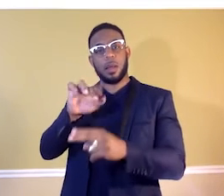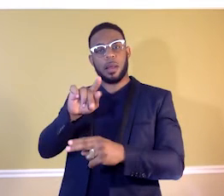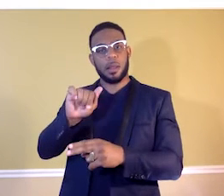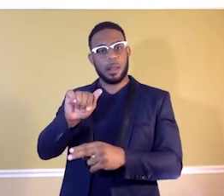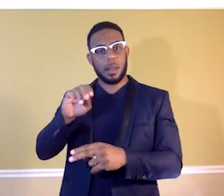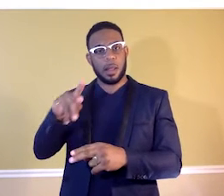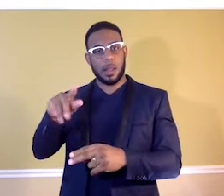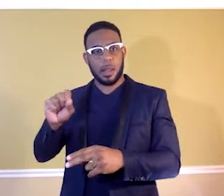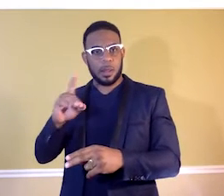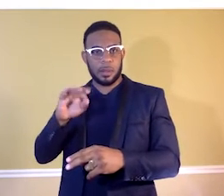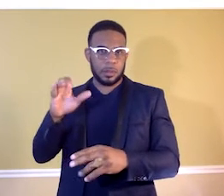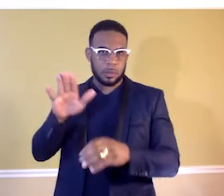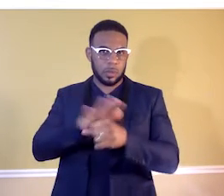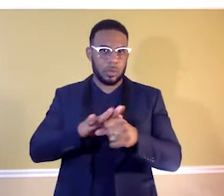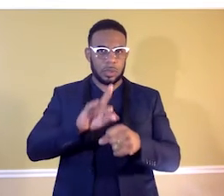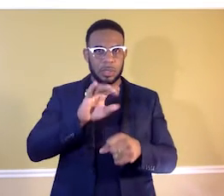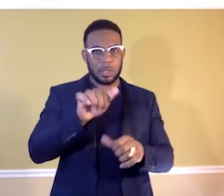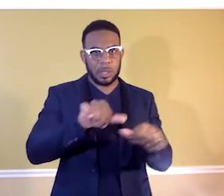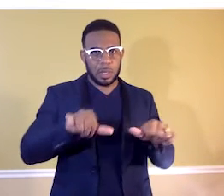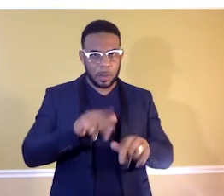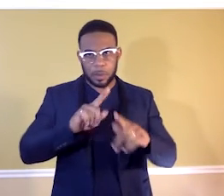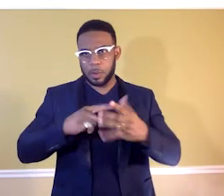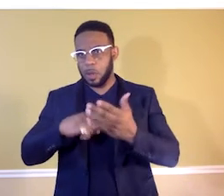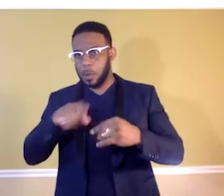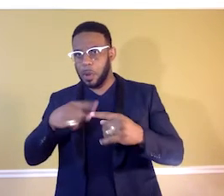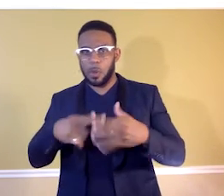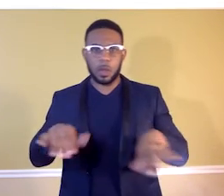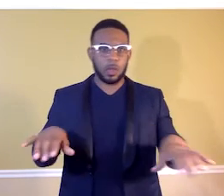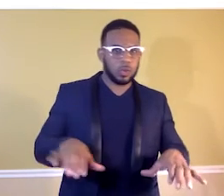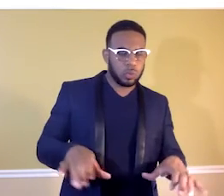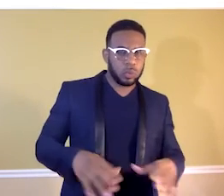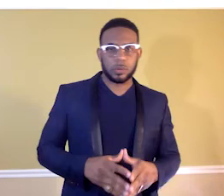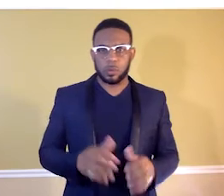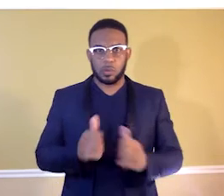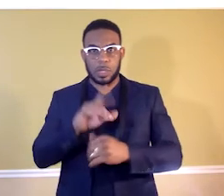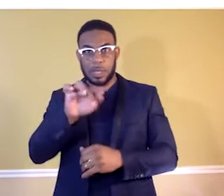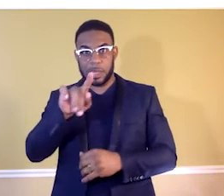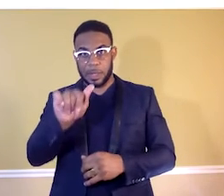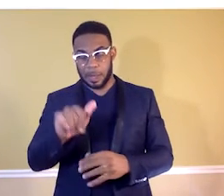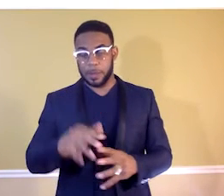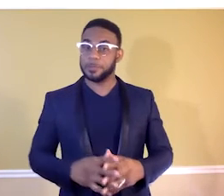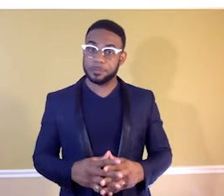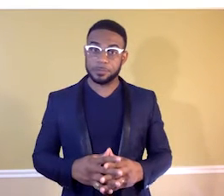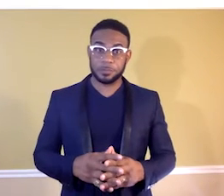it's local to the DC area and people come talk about what they're doing with data.